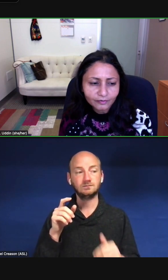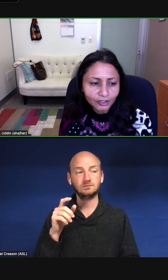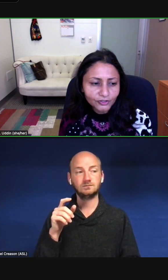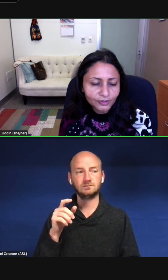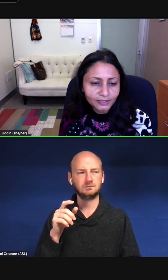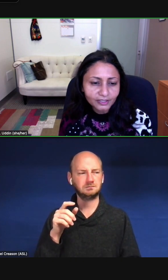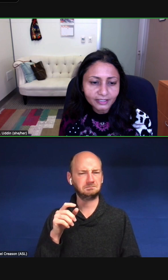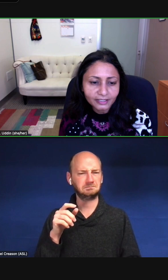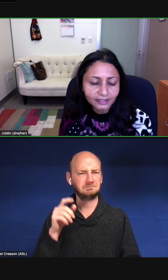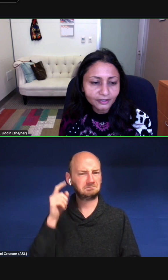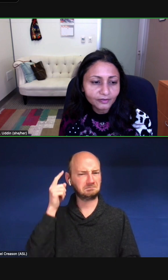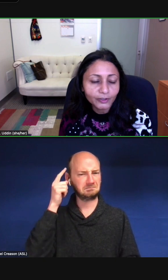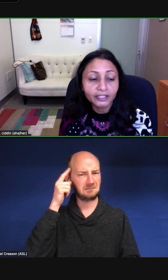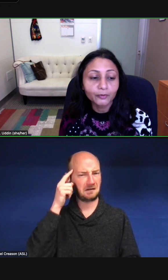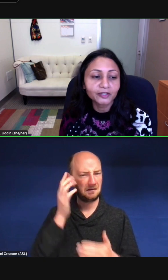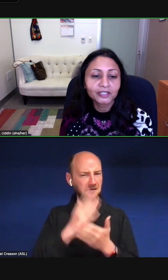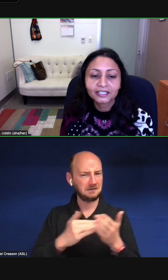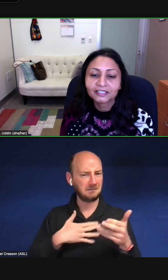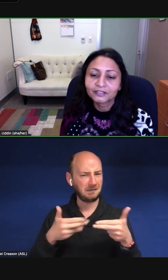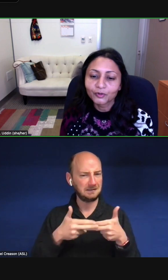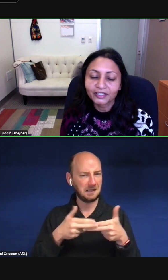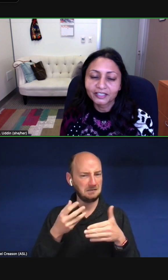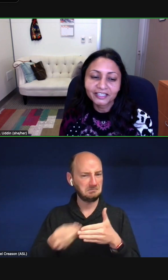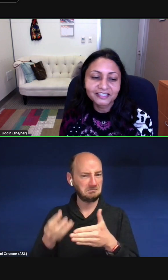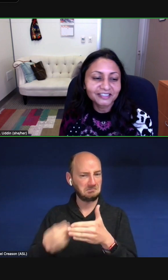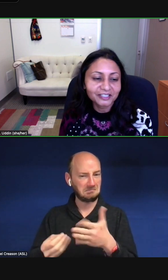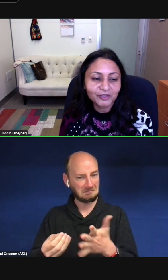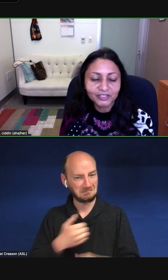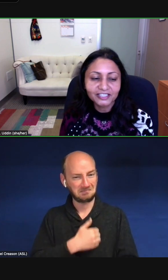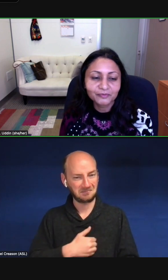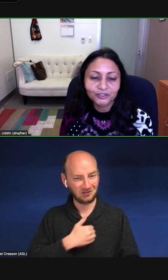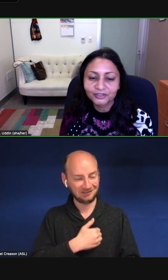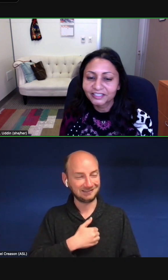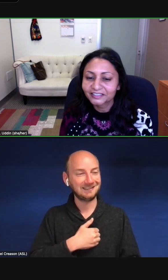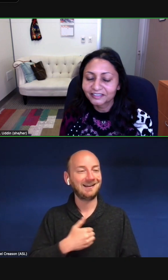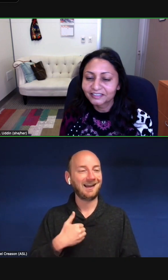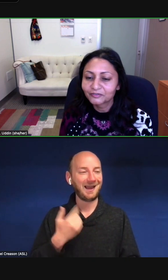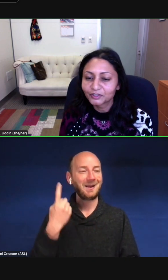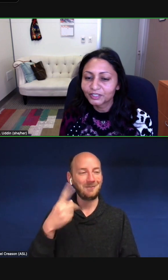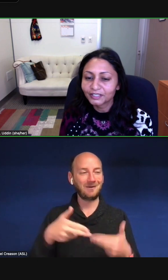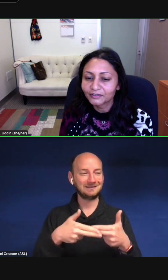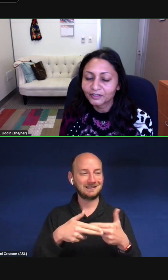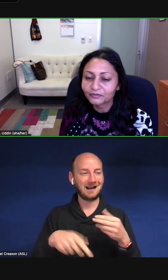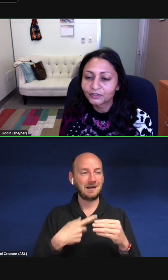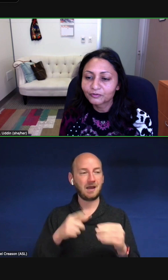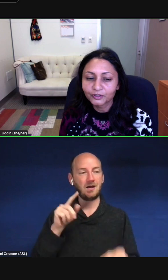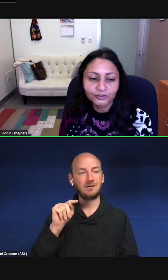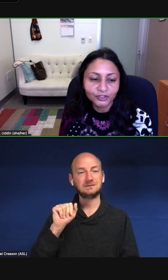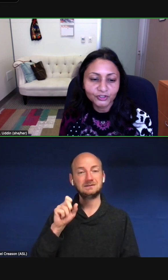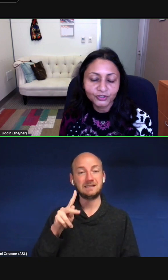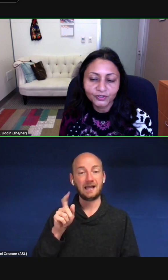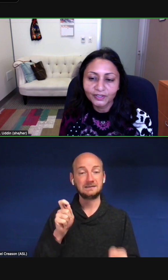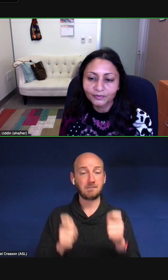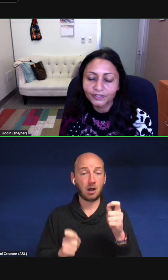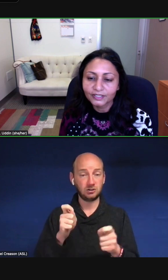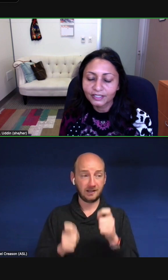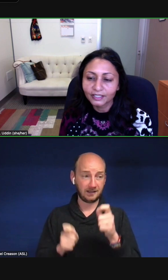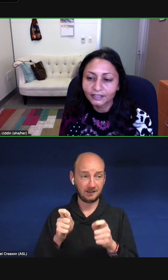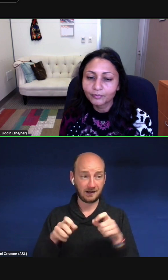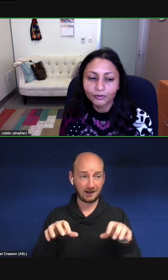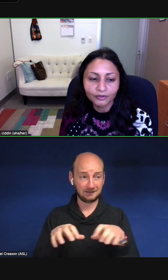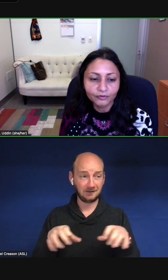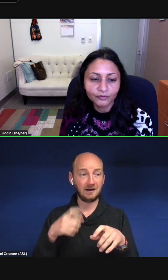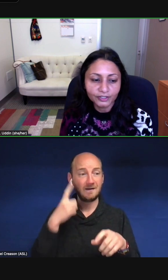think I lost some slides in there. Well, anyway, so I had a slide about task-modulated connectivity of the inferior frontal junction that